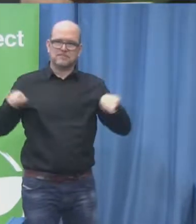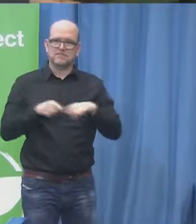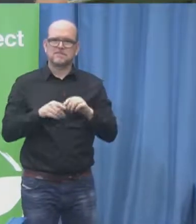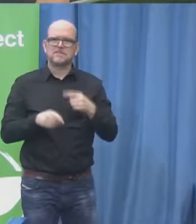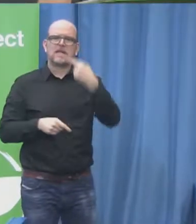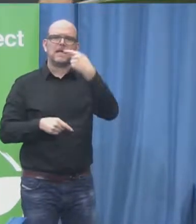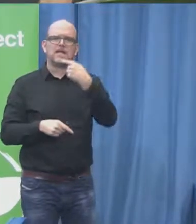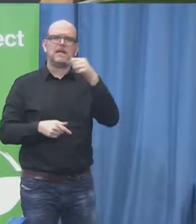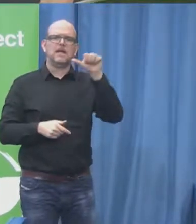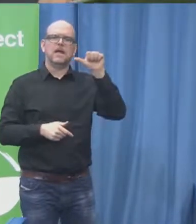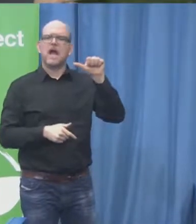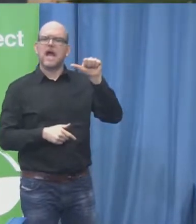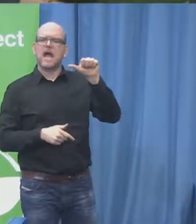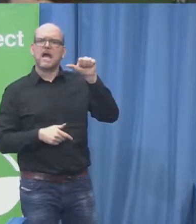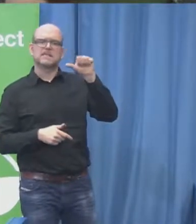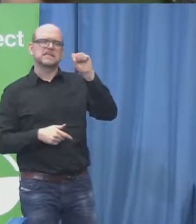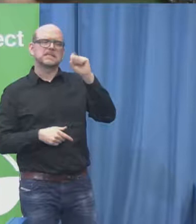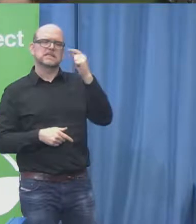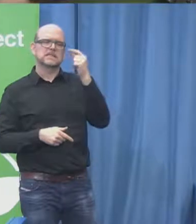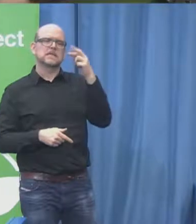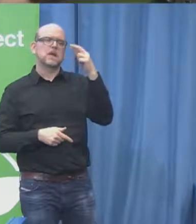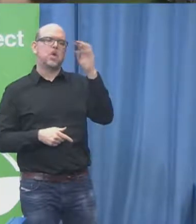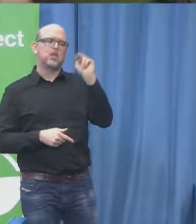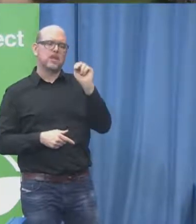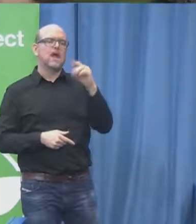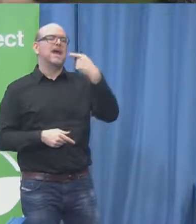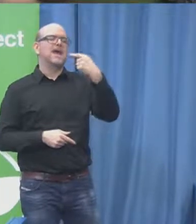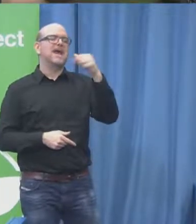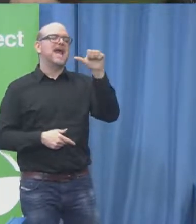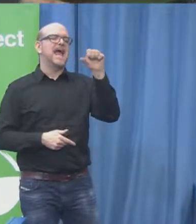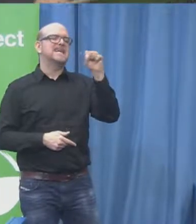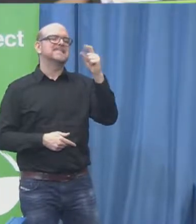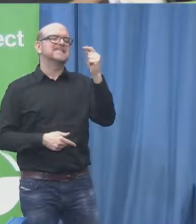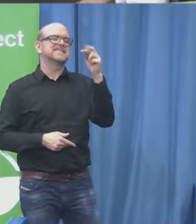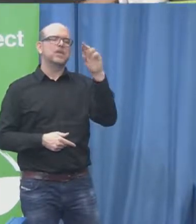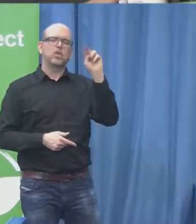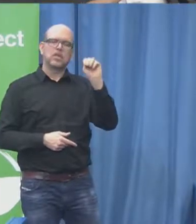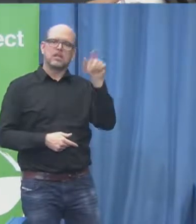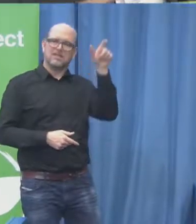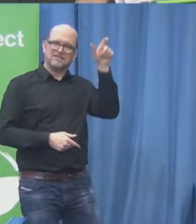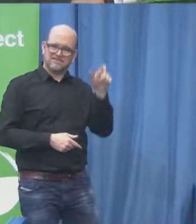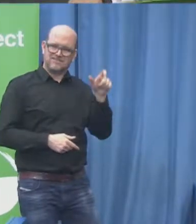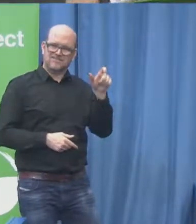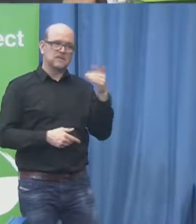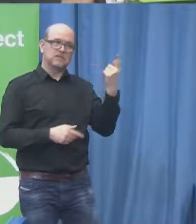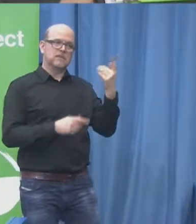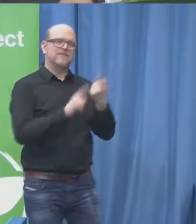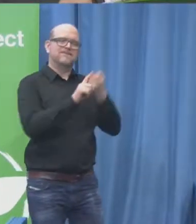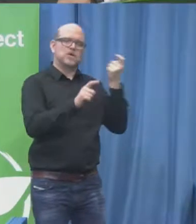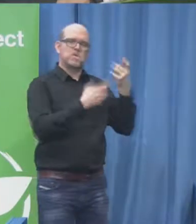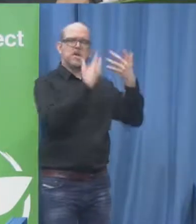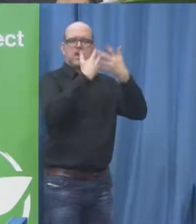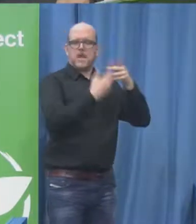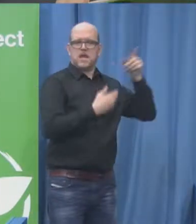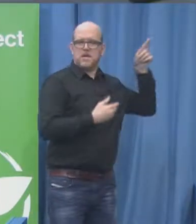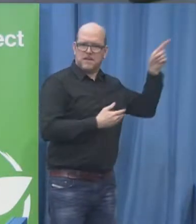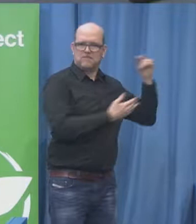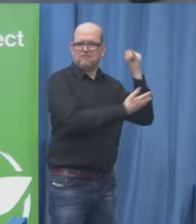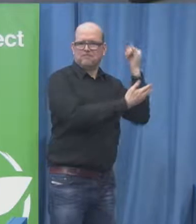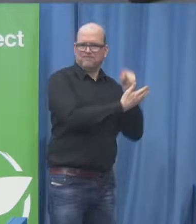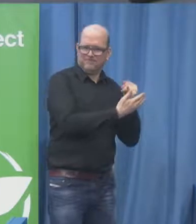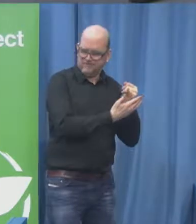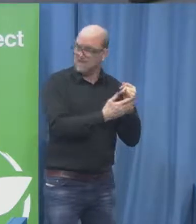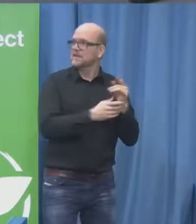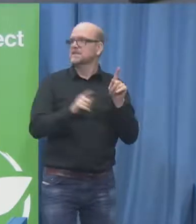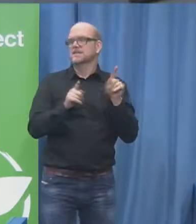an artist from the US living in Boston, for Ingrid and for you, Mrs. Wandel. Thank